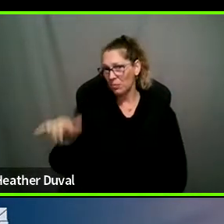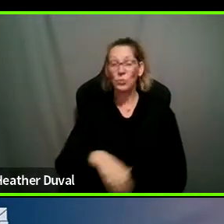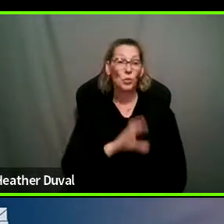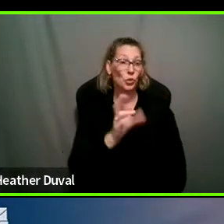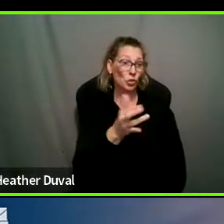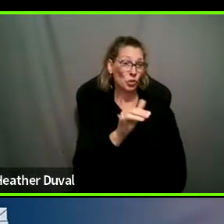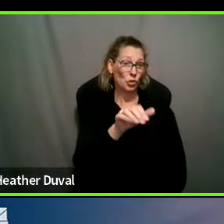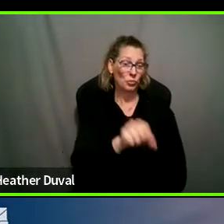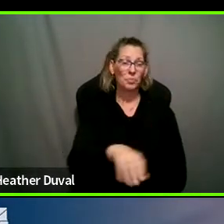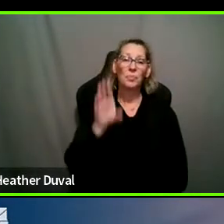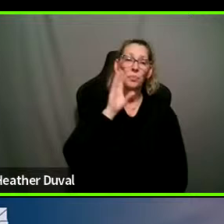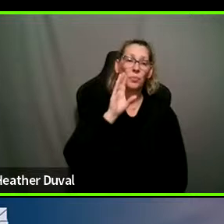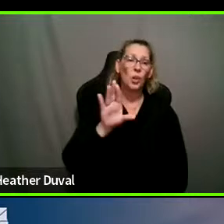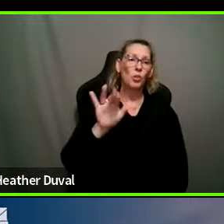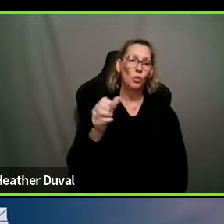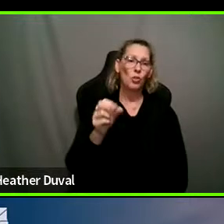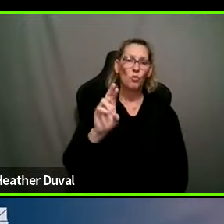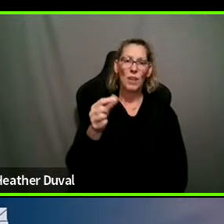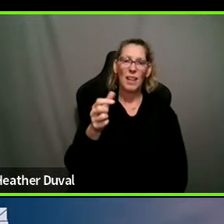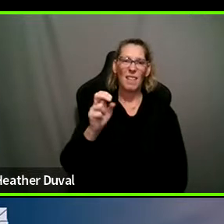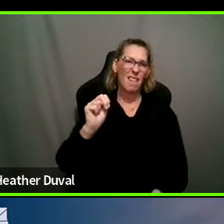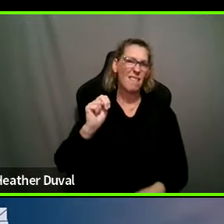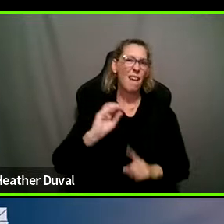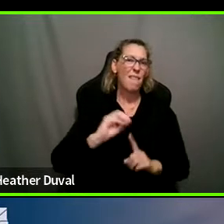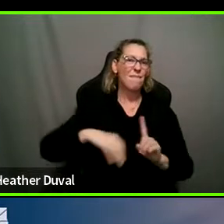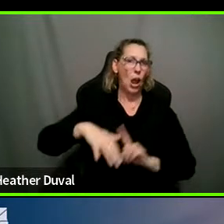Hi, Chris Regan, Environmental Manager.